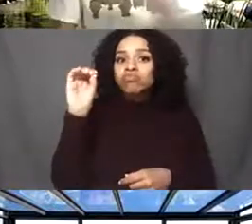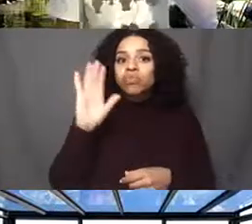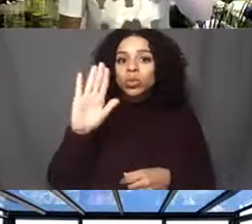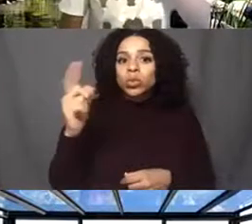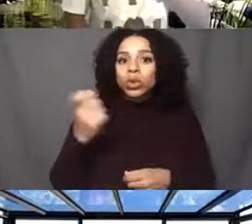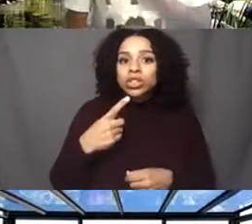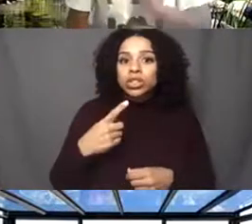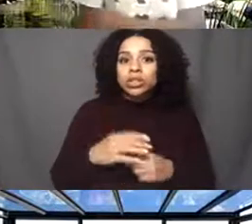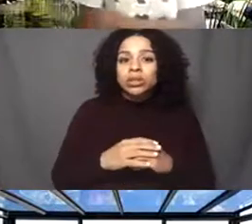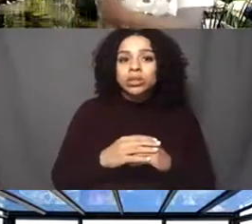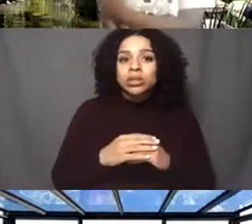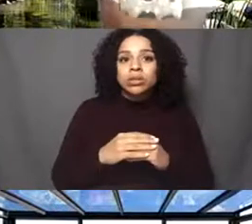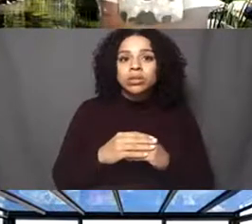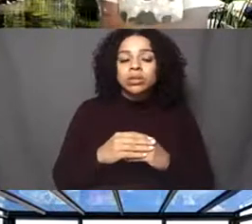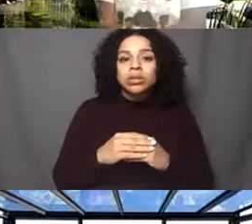Oh,